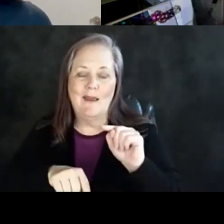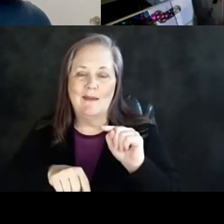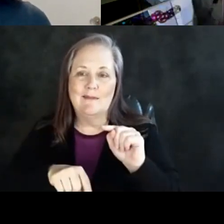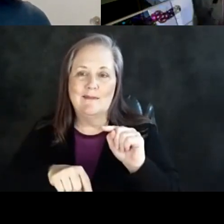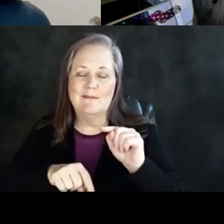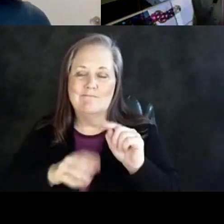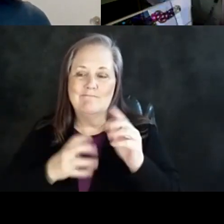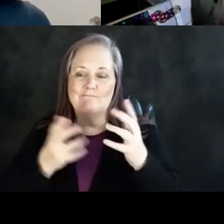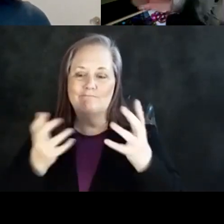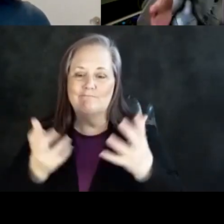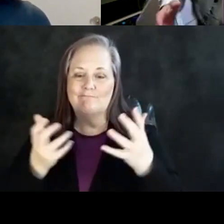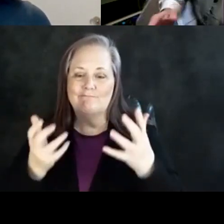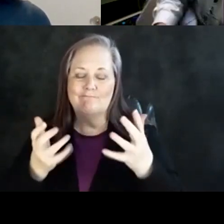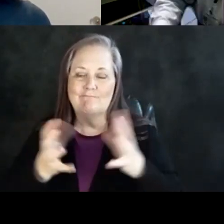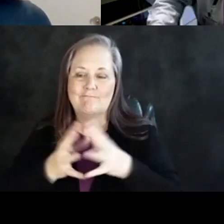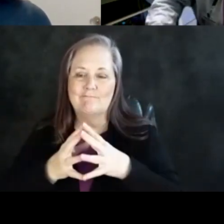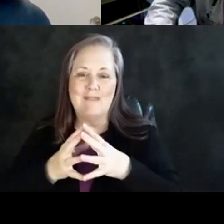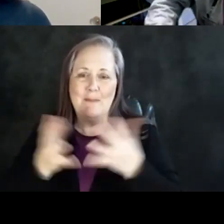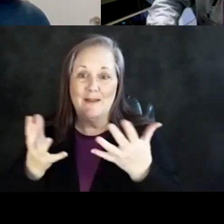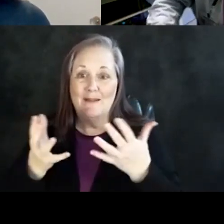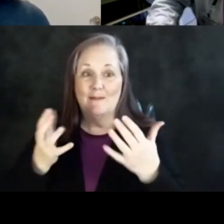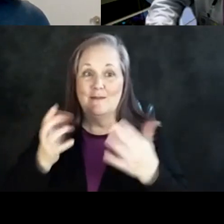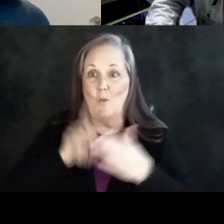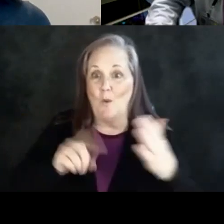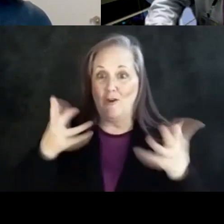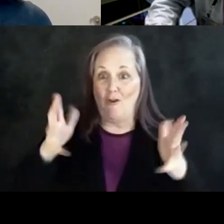overreach what actually exists.